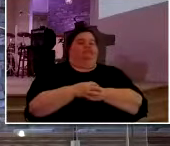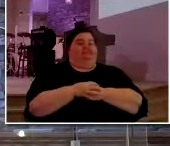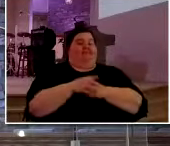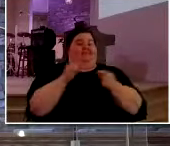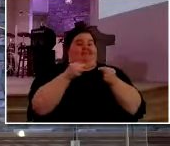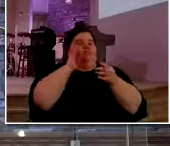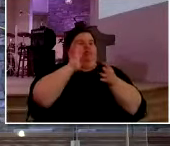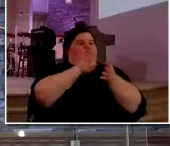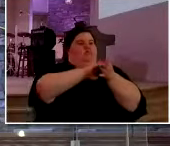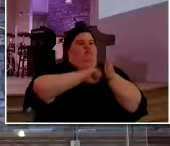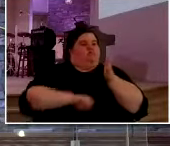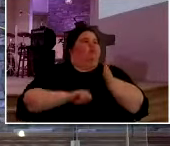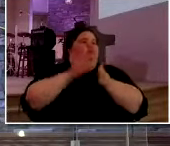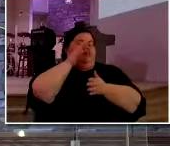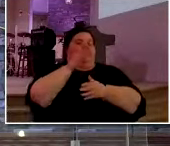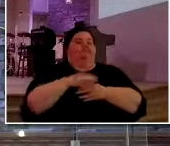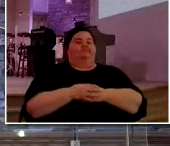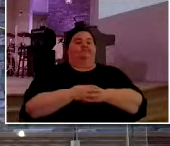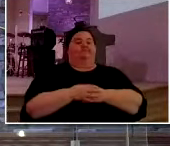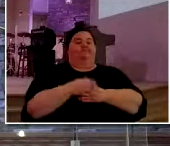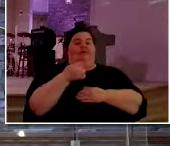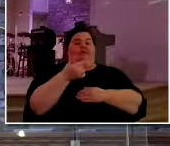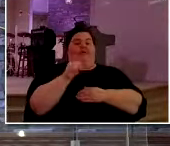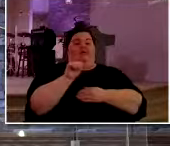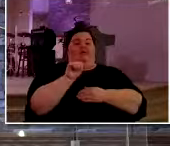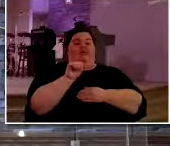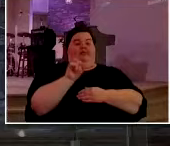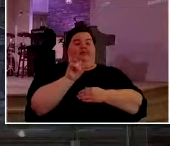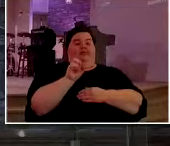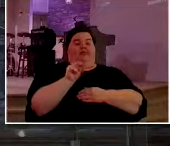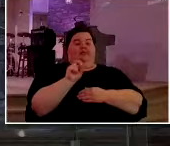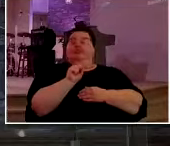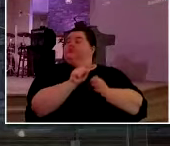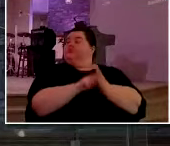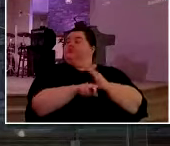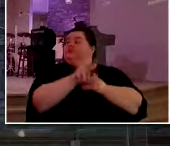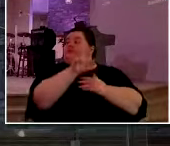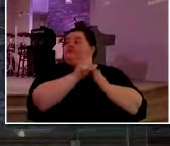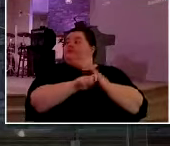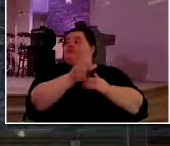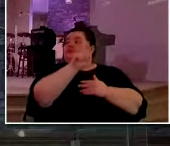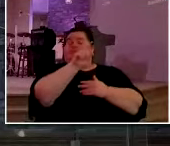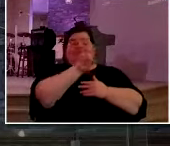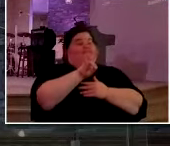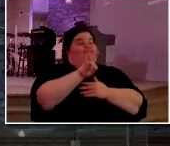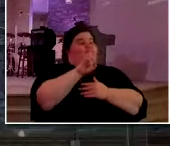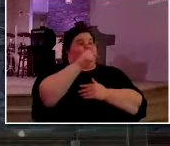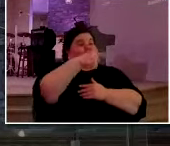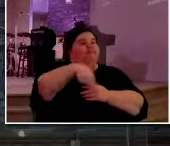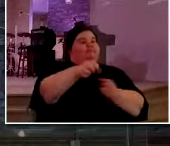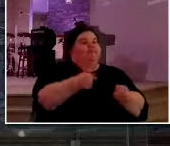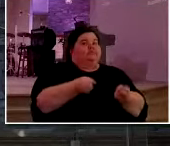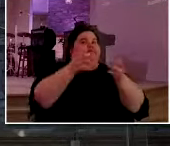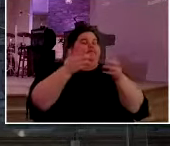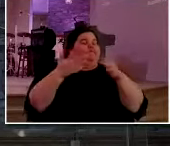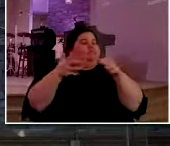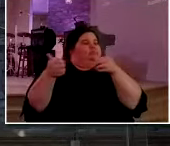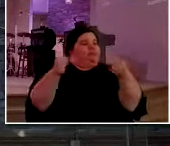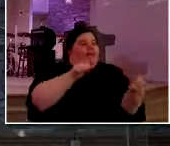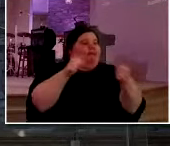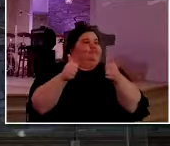explained it. Galatians 3:27, for as many of you as have been baptized into Christ have